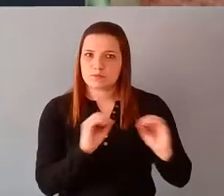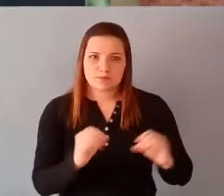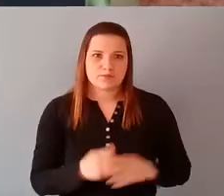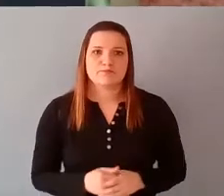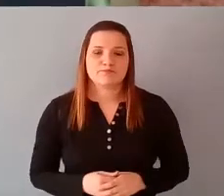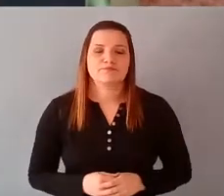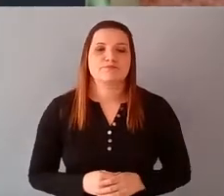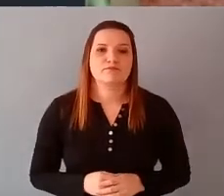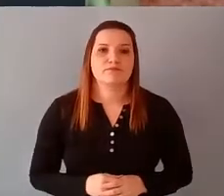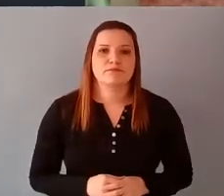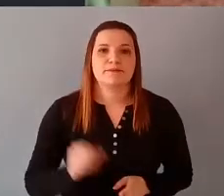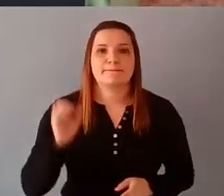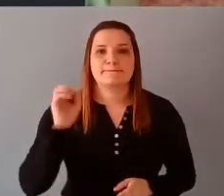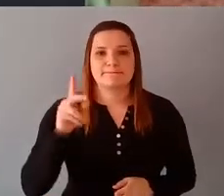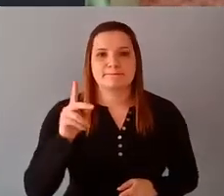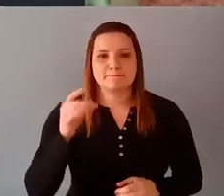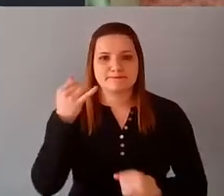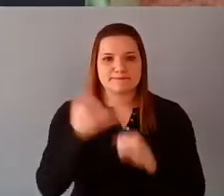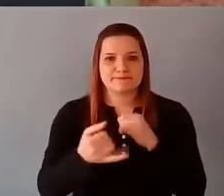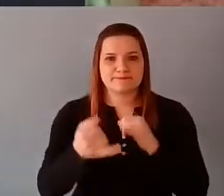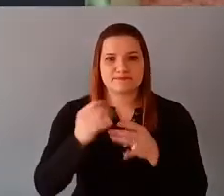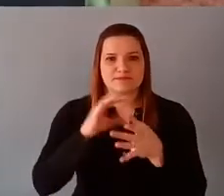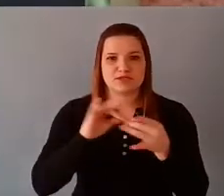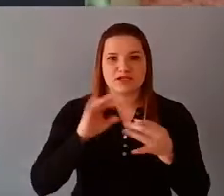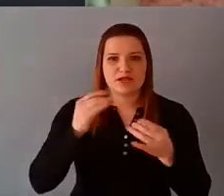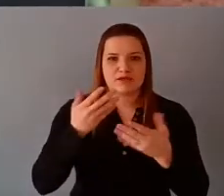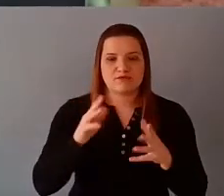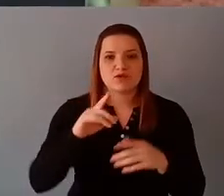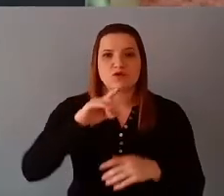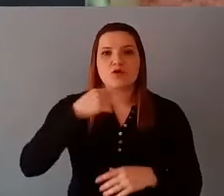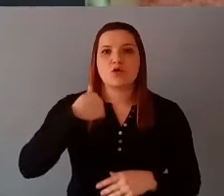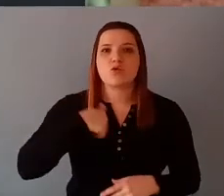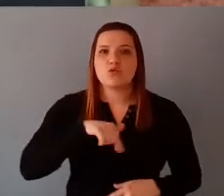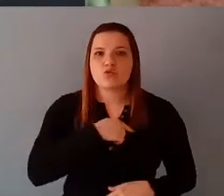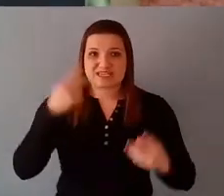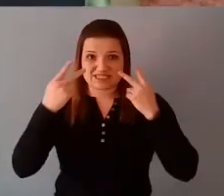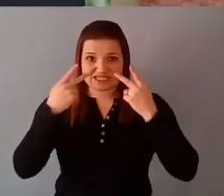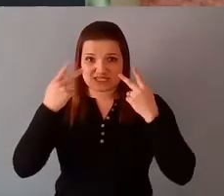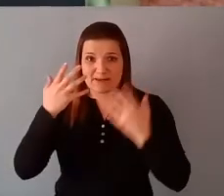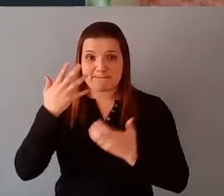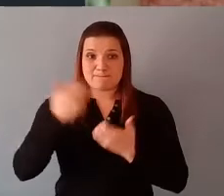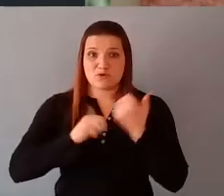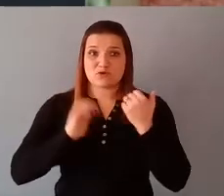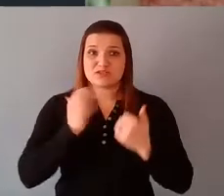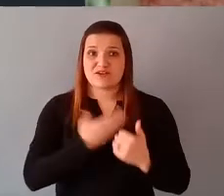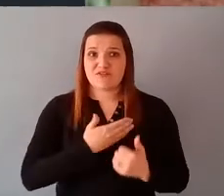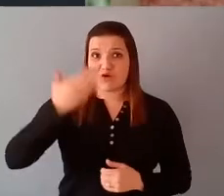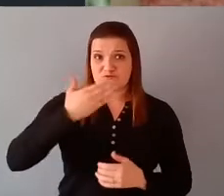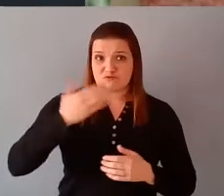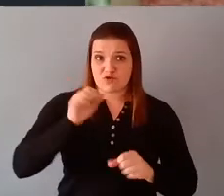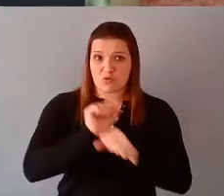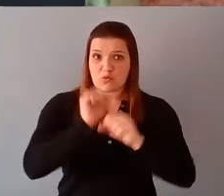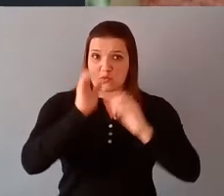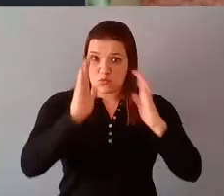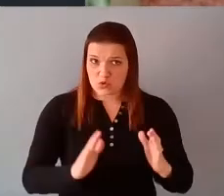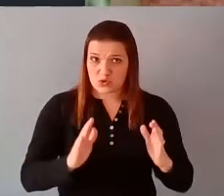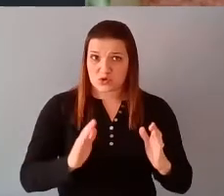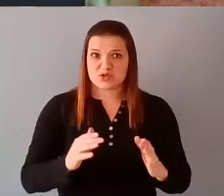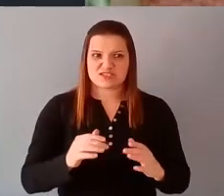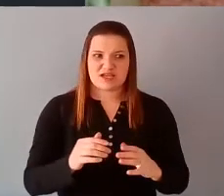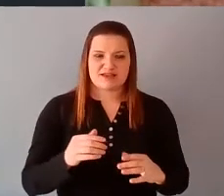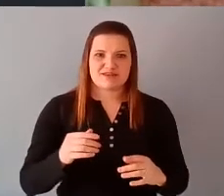Okay. All right, so a final chat before we go. Are we seeing that most of our frontline workers are willing to take the